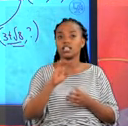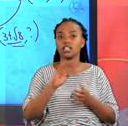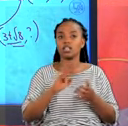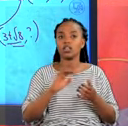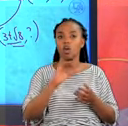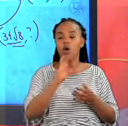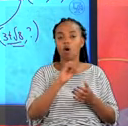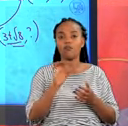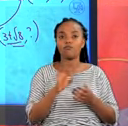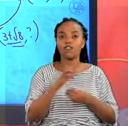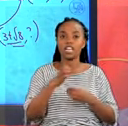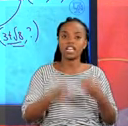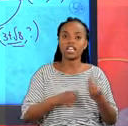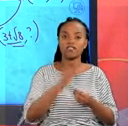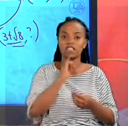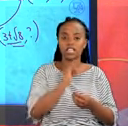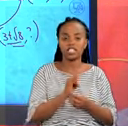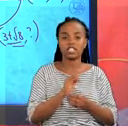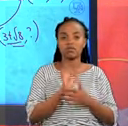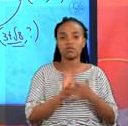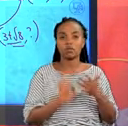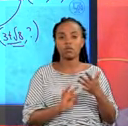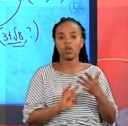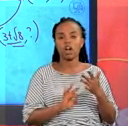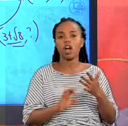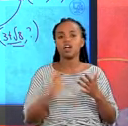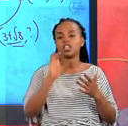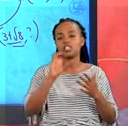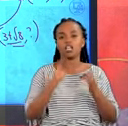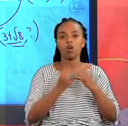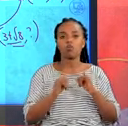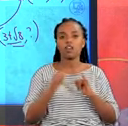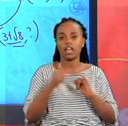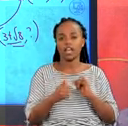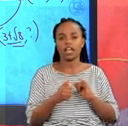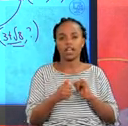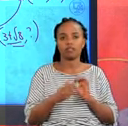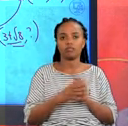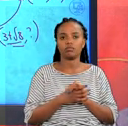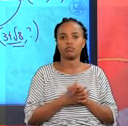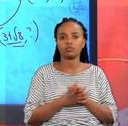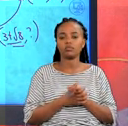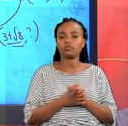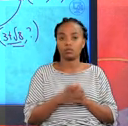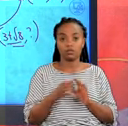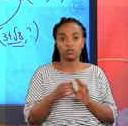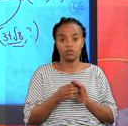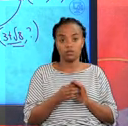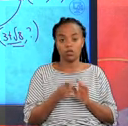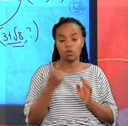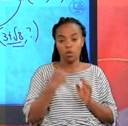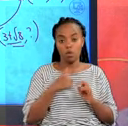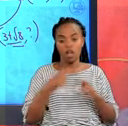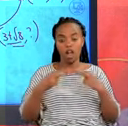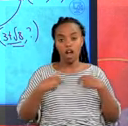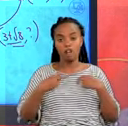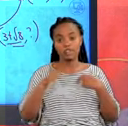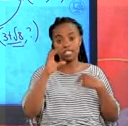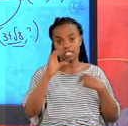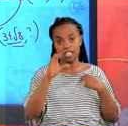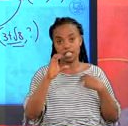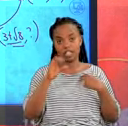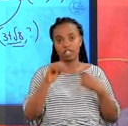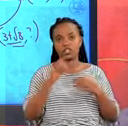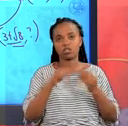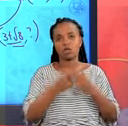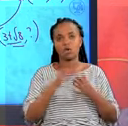eccentricity of ellipse is given by, it is C over A. Since we have found C, C